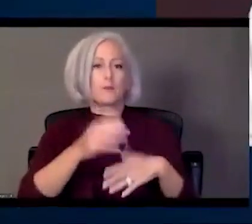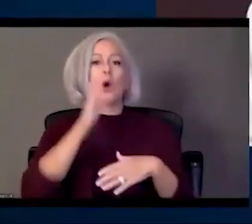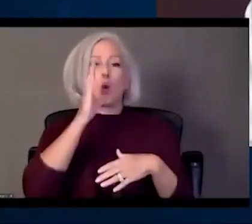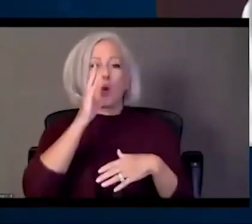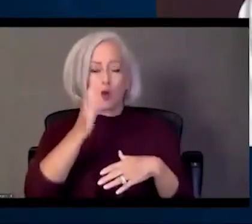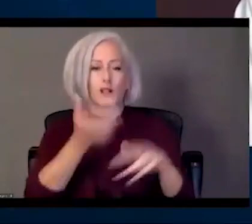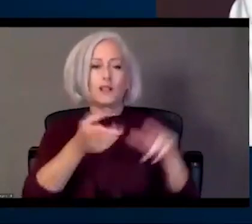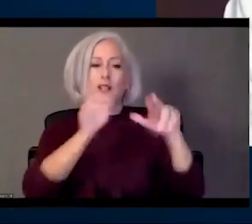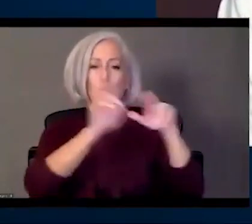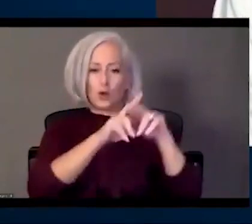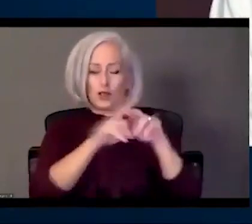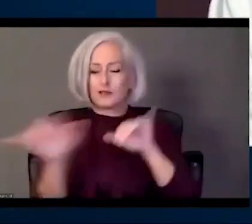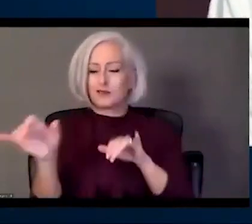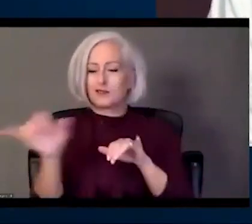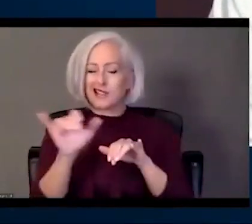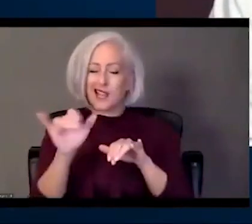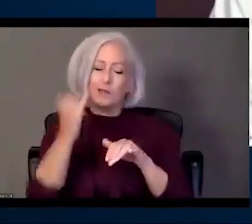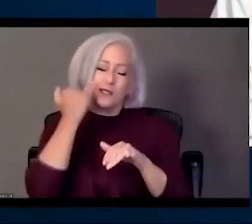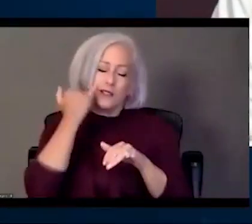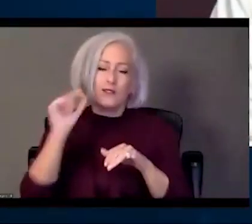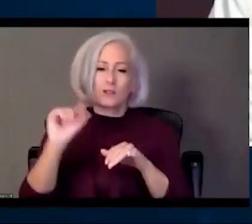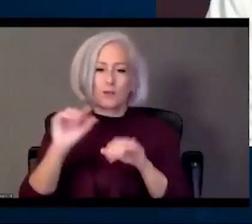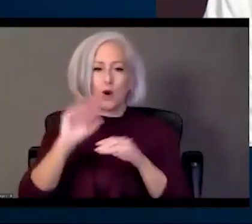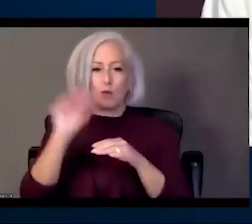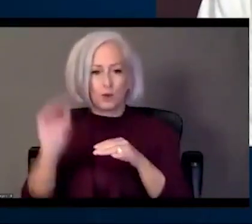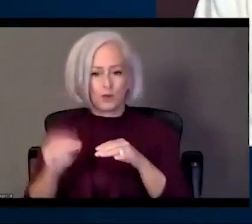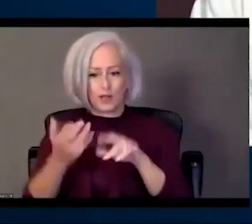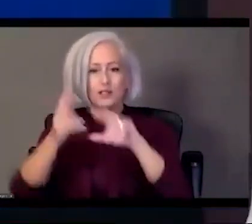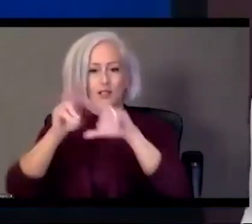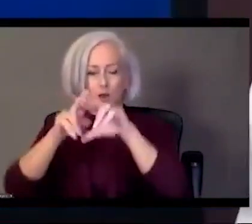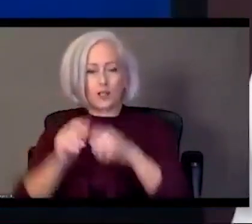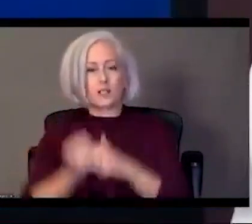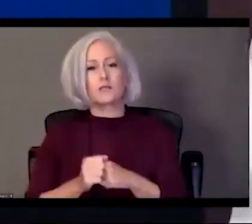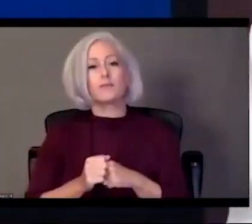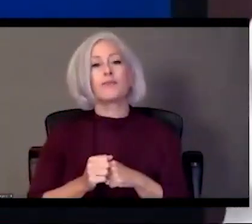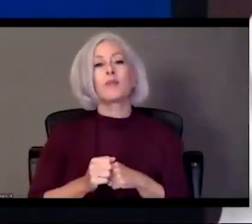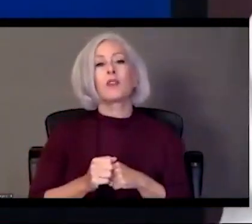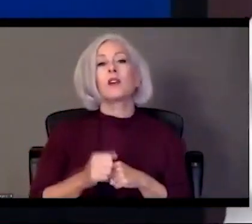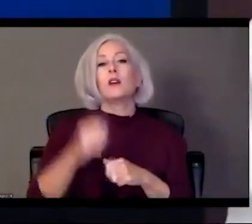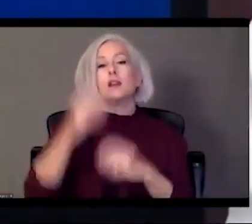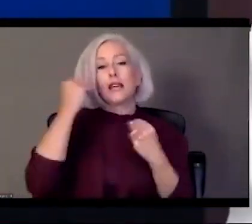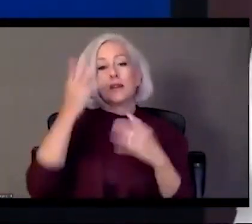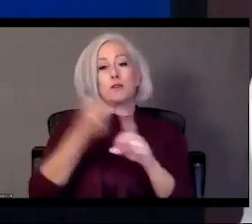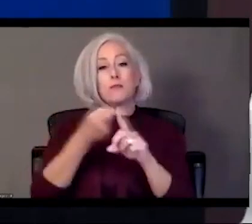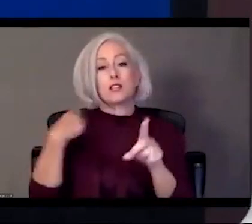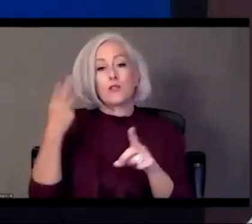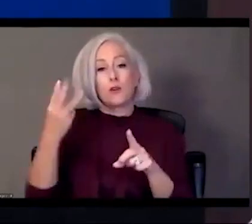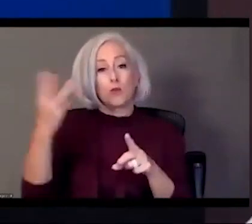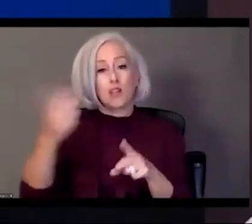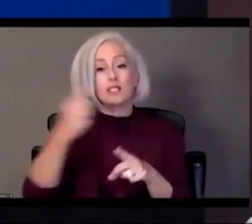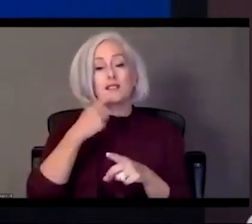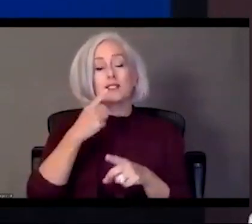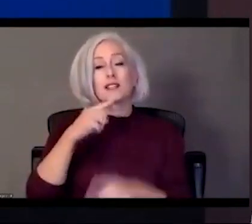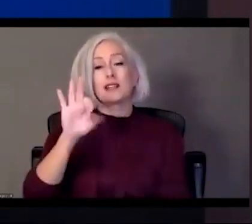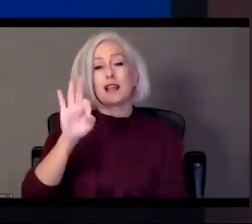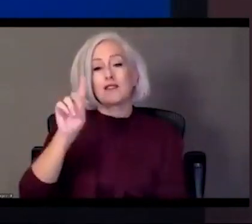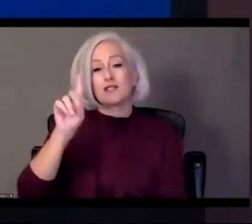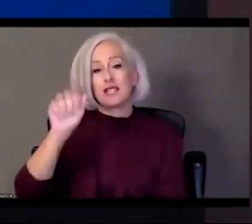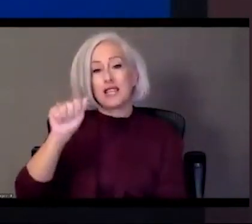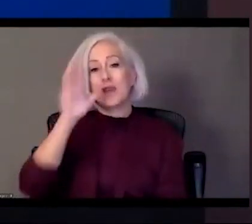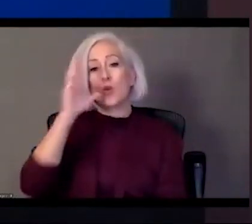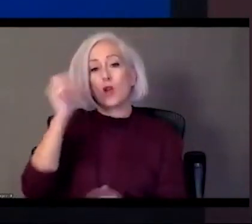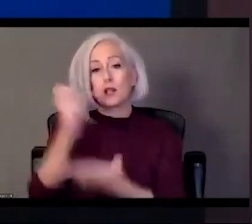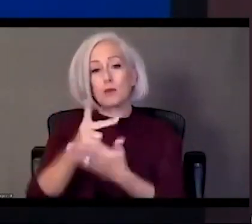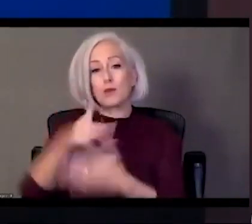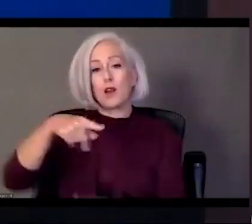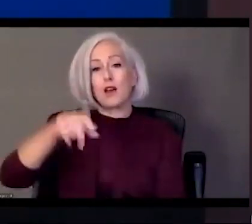big news over today is that there's some preliminary data coming out of Washington. Multiple sources are saying the FDA will approve Pfizer's drug around